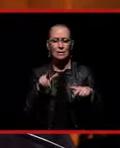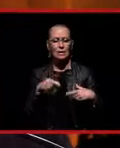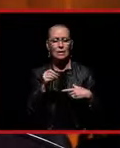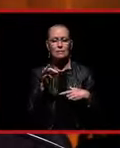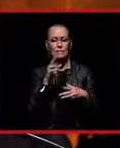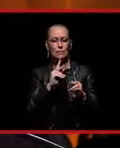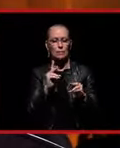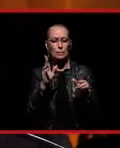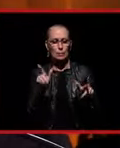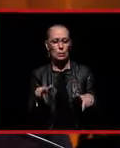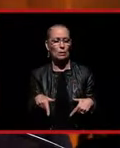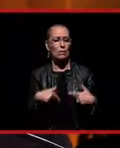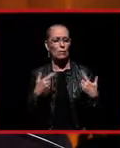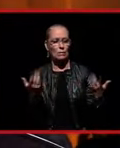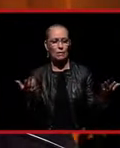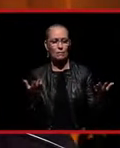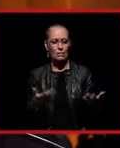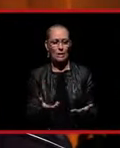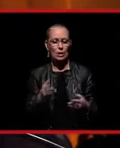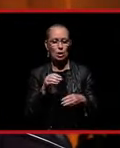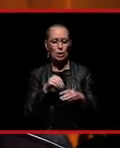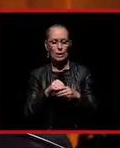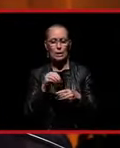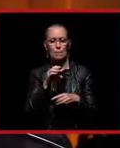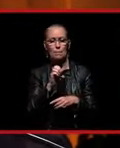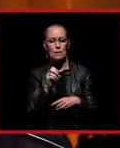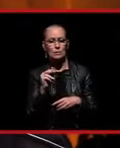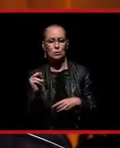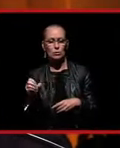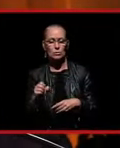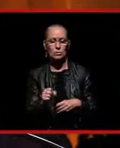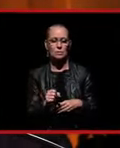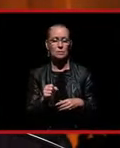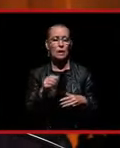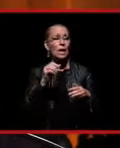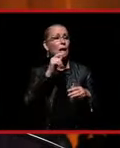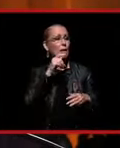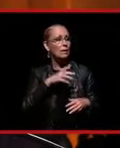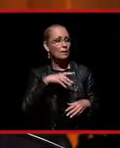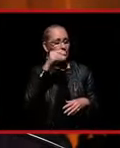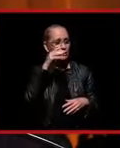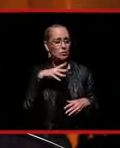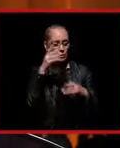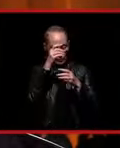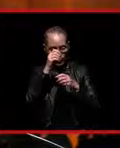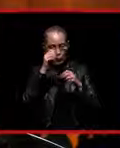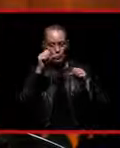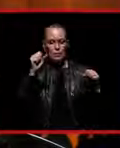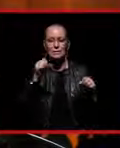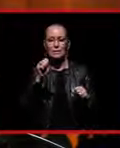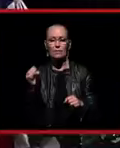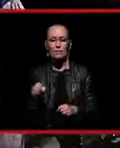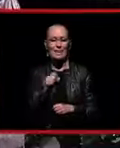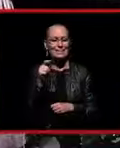Commonwealth of Massachusetts. Ladies and gentlemen, President of STCC, Dr. Ira Rubenzahl.